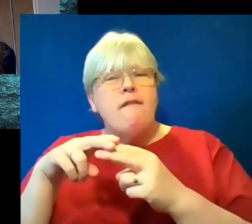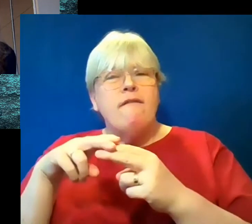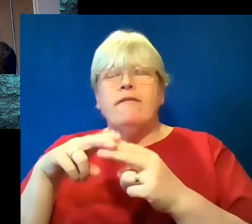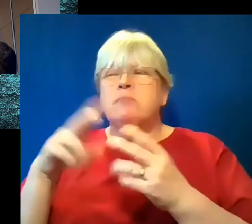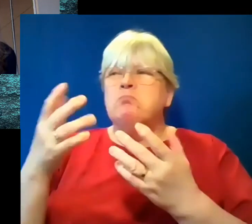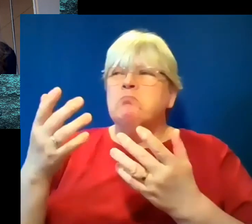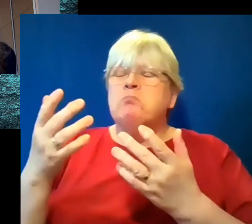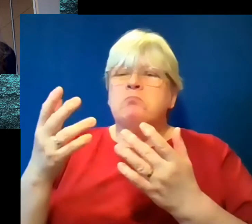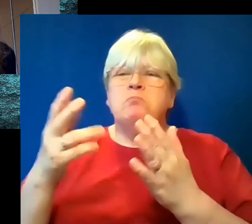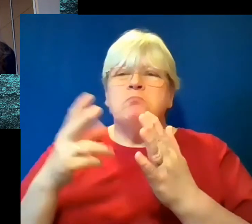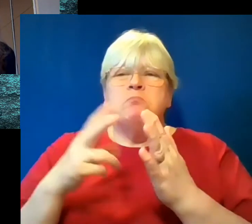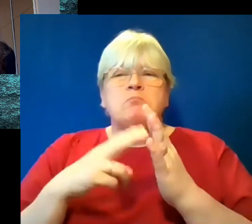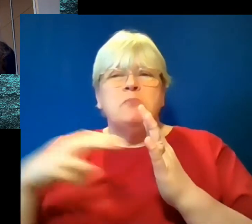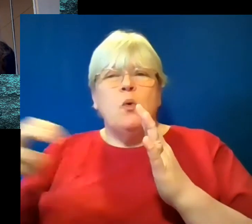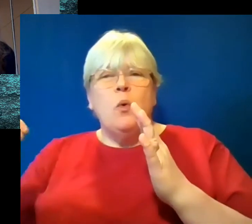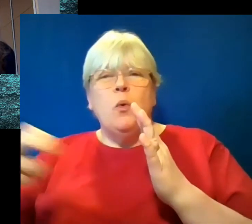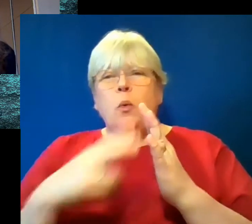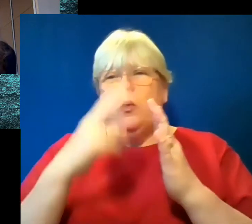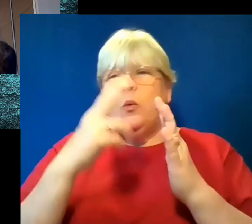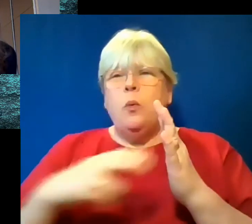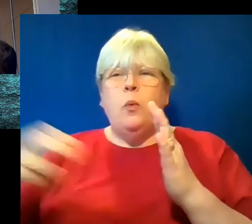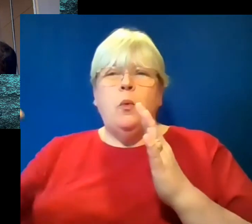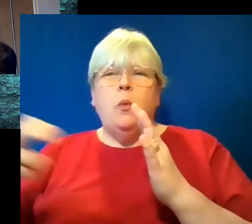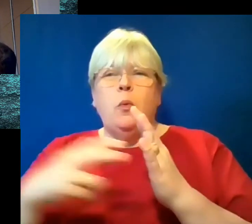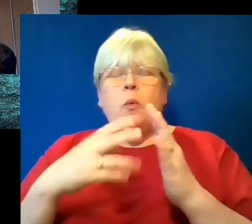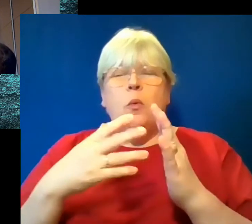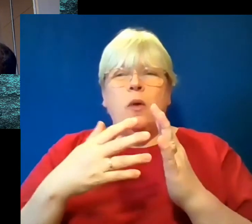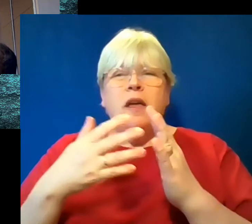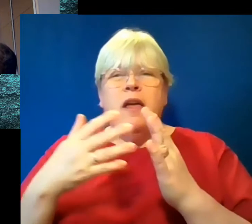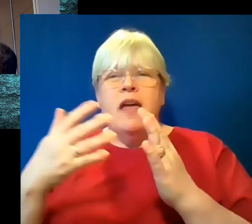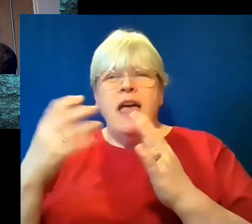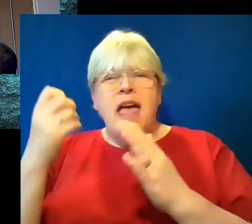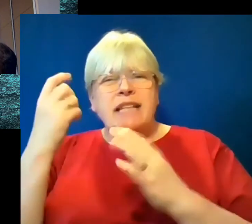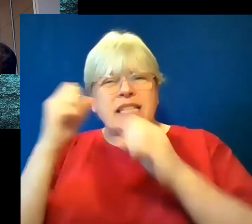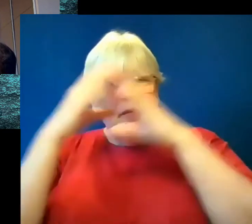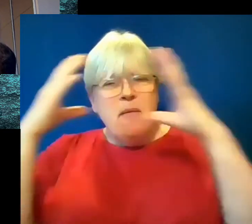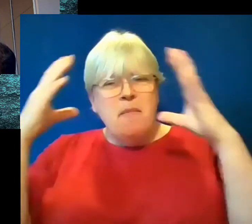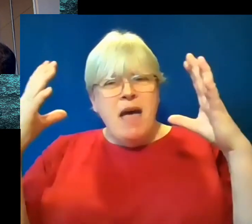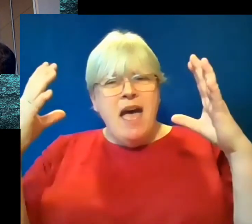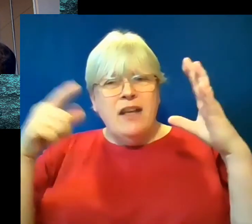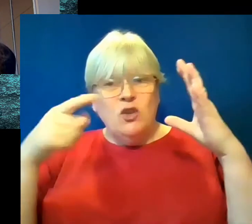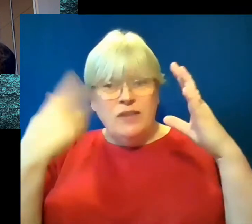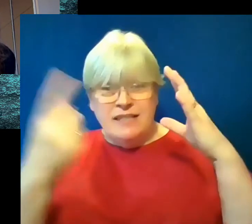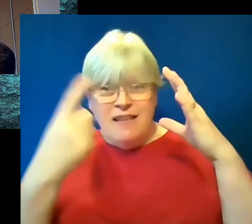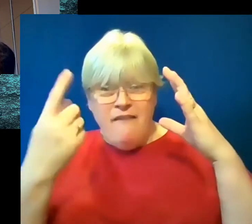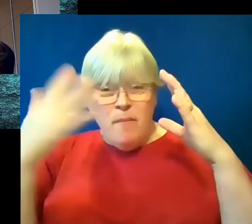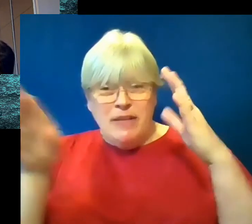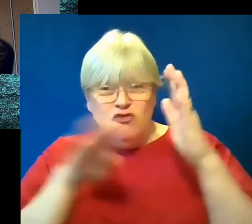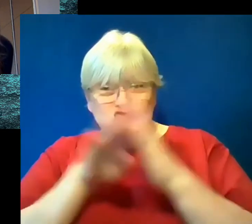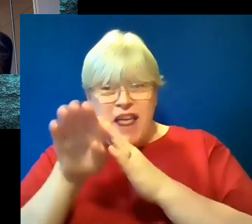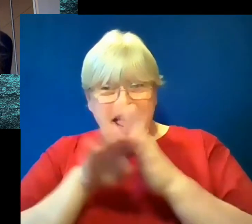that flying through the air, and what inspired you to also train as a trapeze